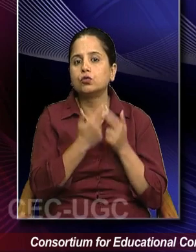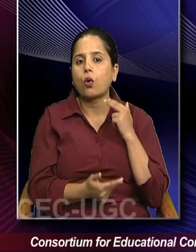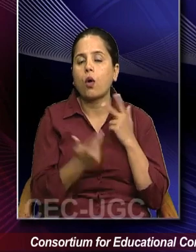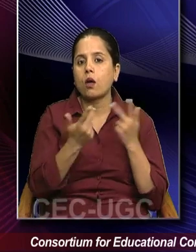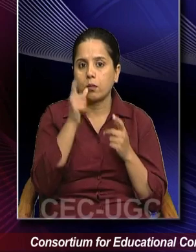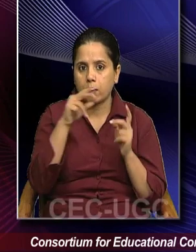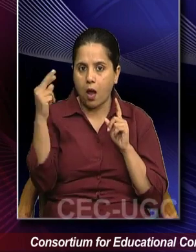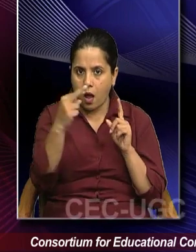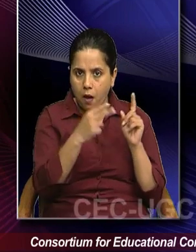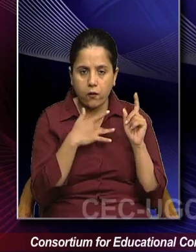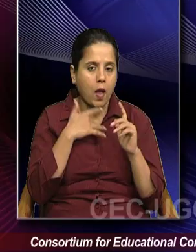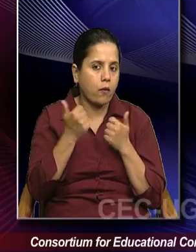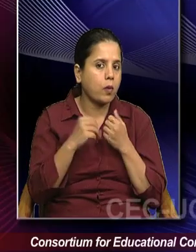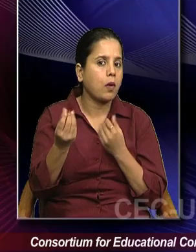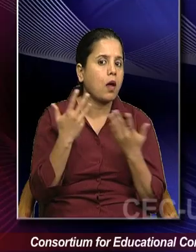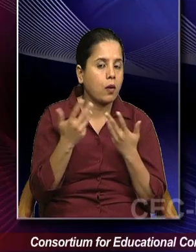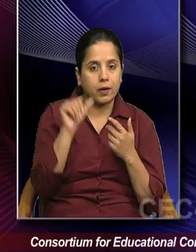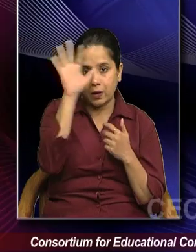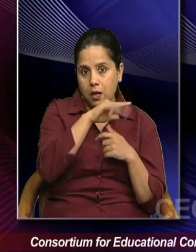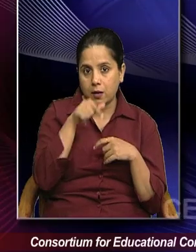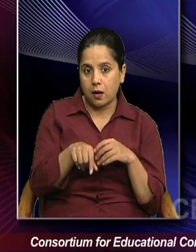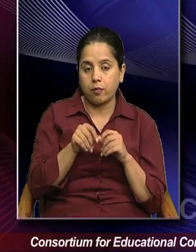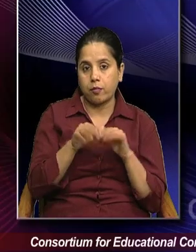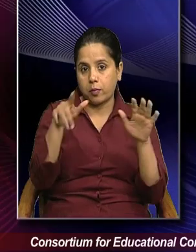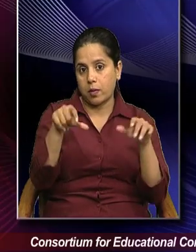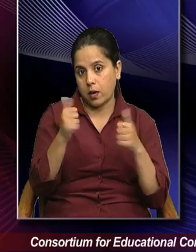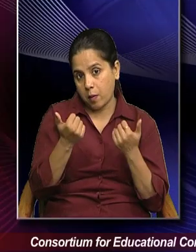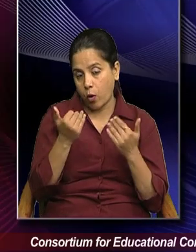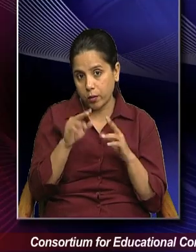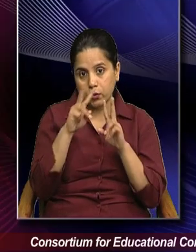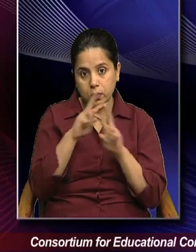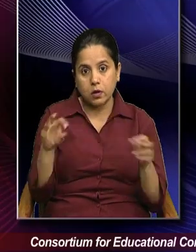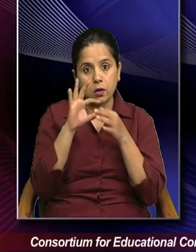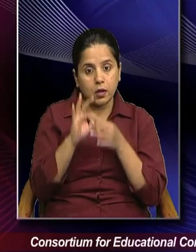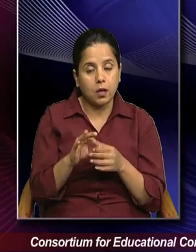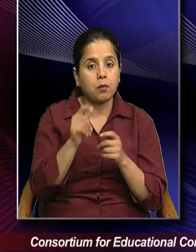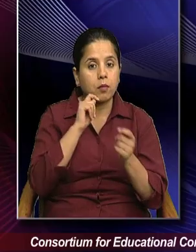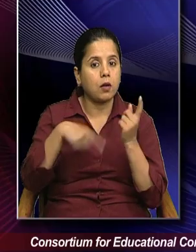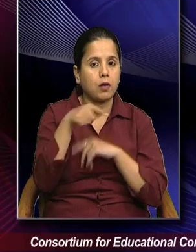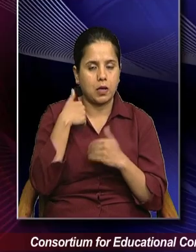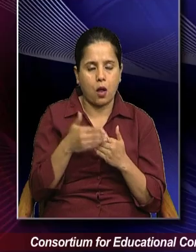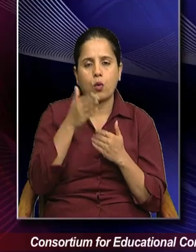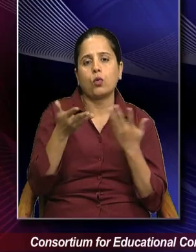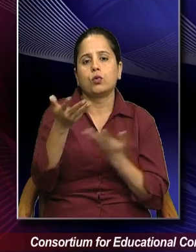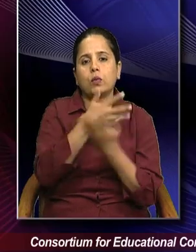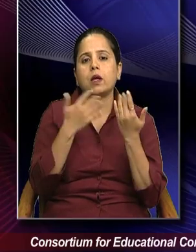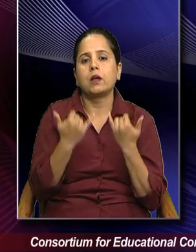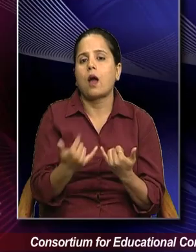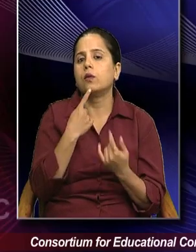being received. So, India's market potential in research based media. We are going to discuss